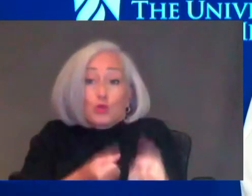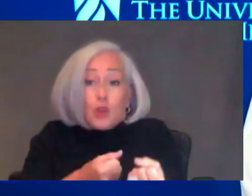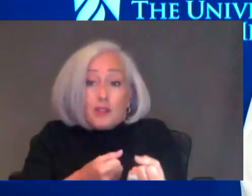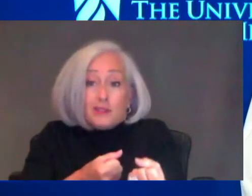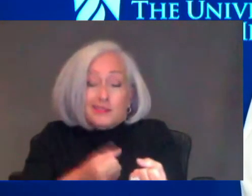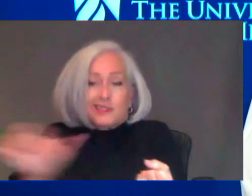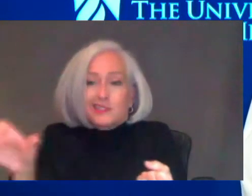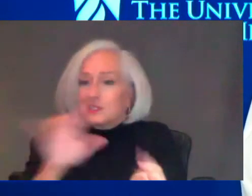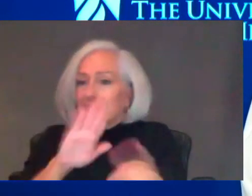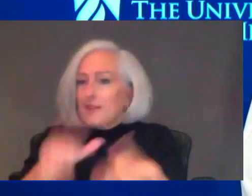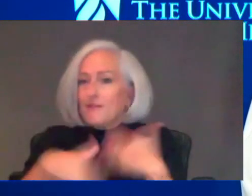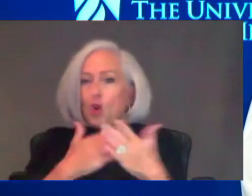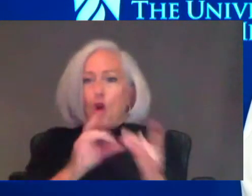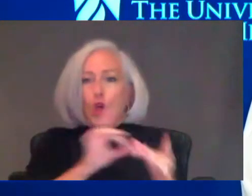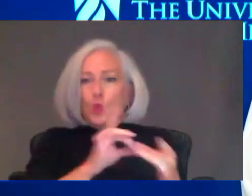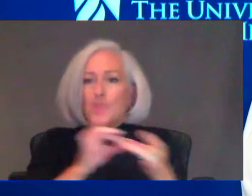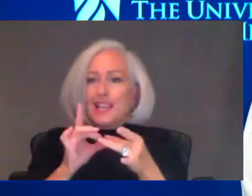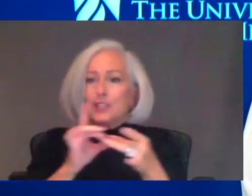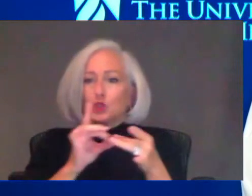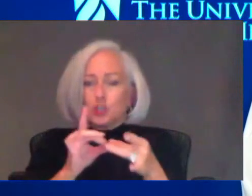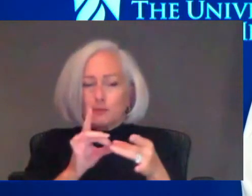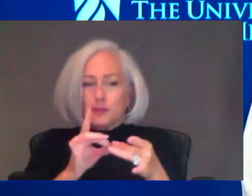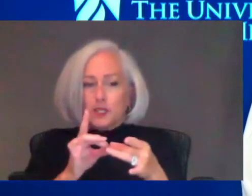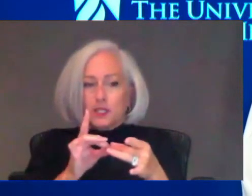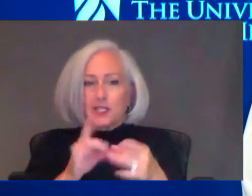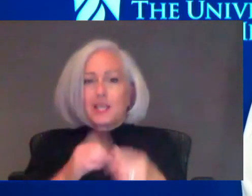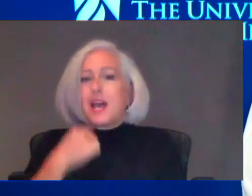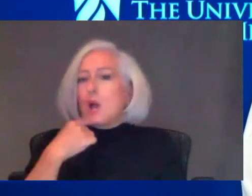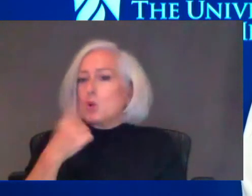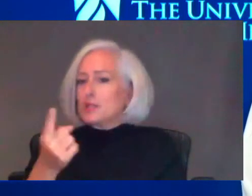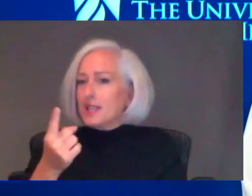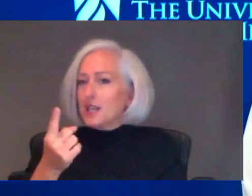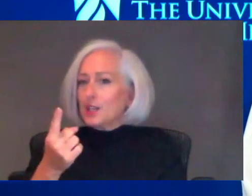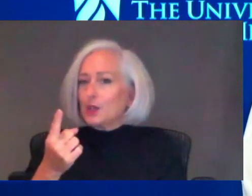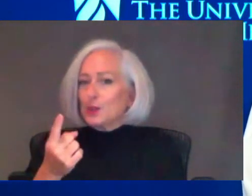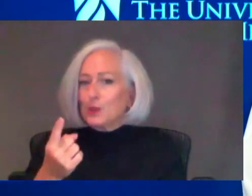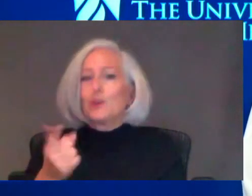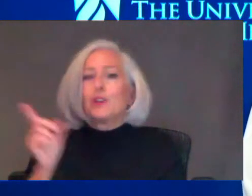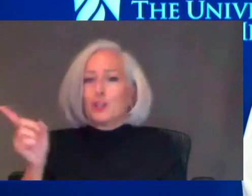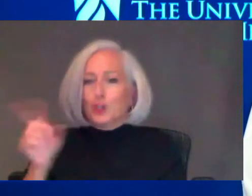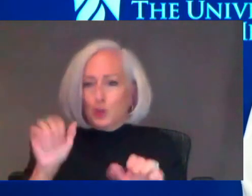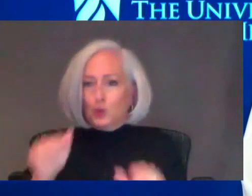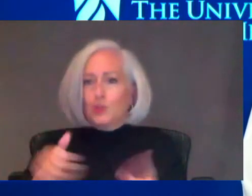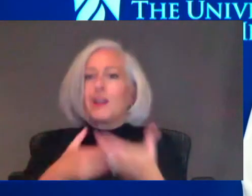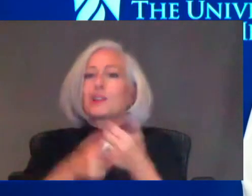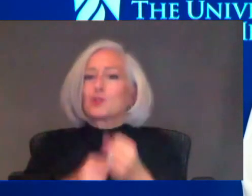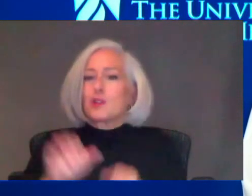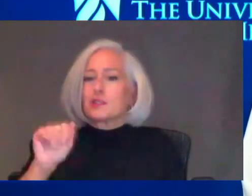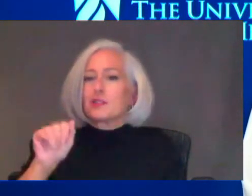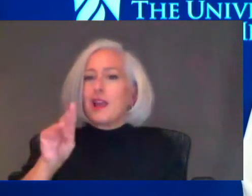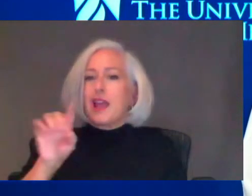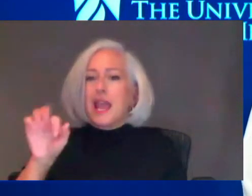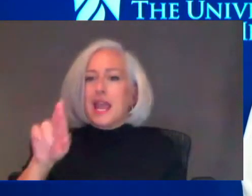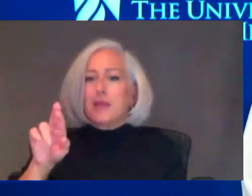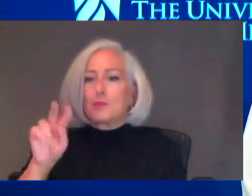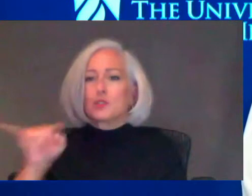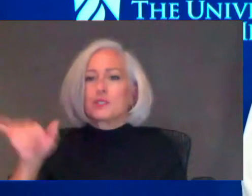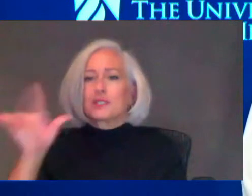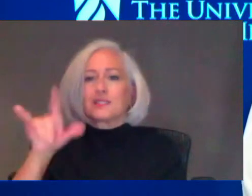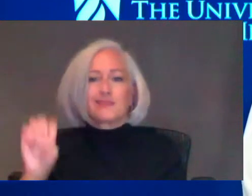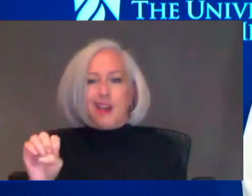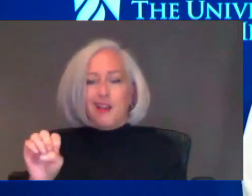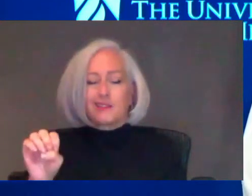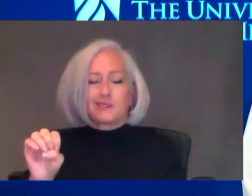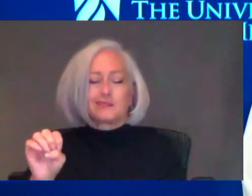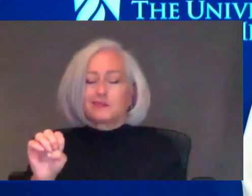entire lives investigating and trying to analyze this, and patients like Amber who tell their story, all that made up stuff out there. Who